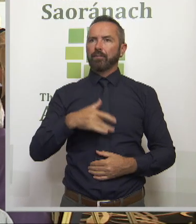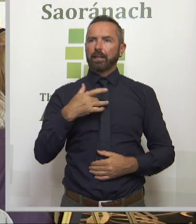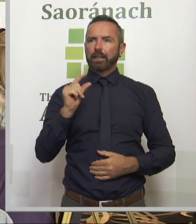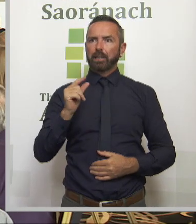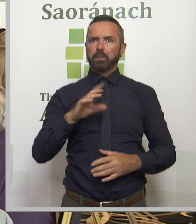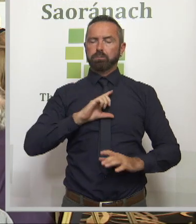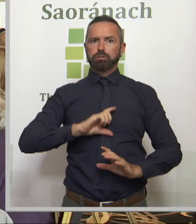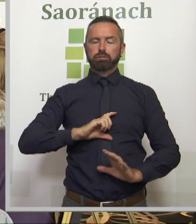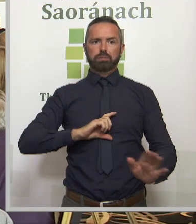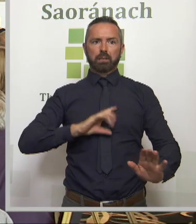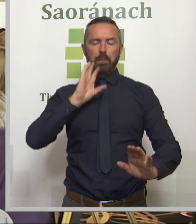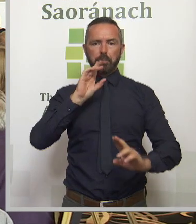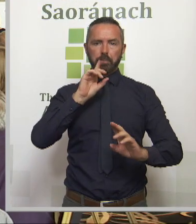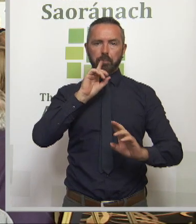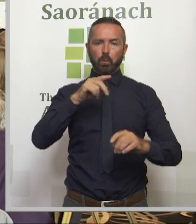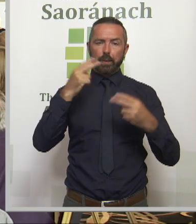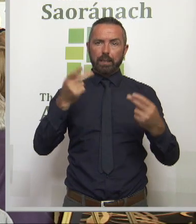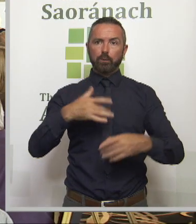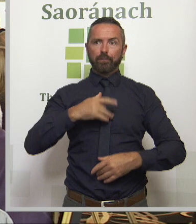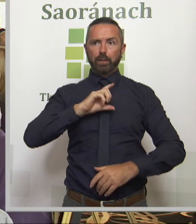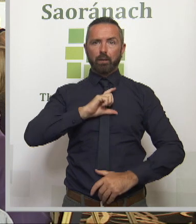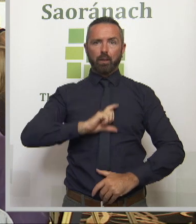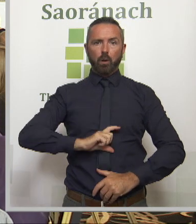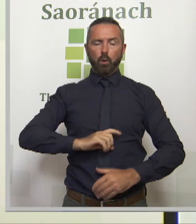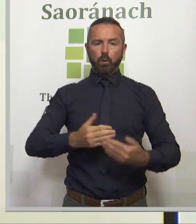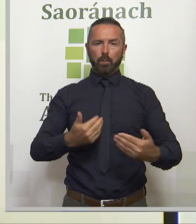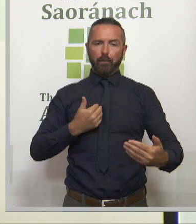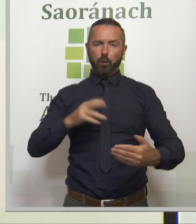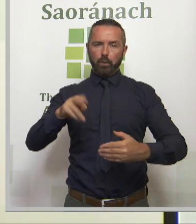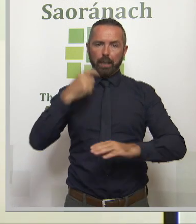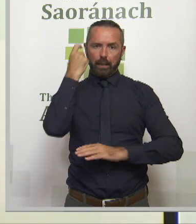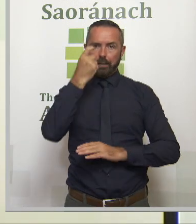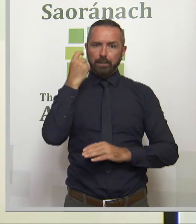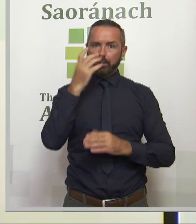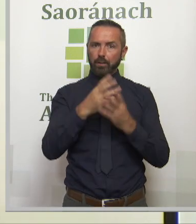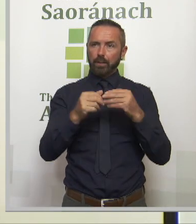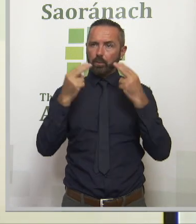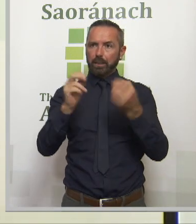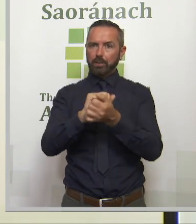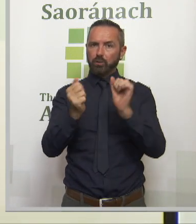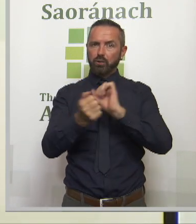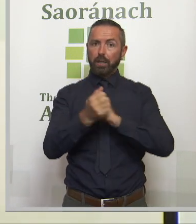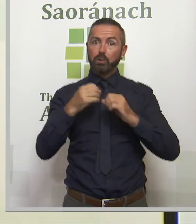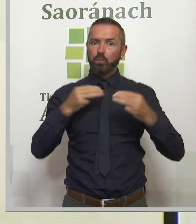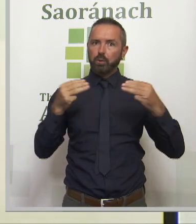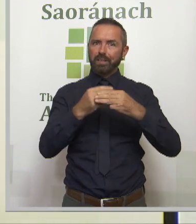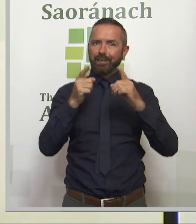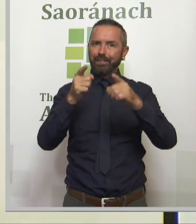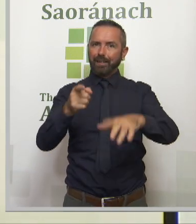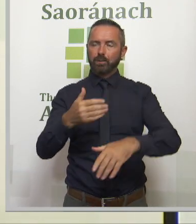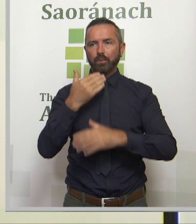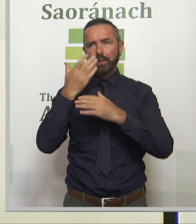but I think we kind of need to go to that low place before we can consider the things that might need to be done to protect that. So thank you very